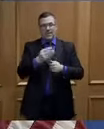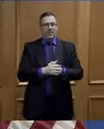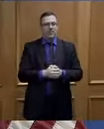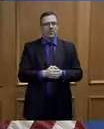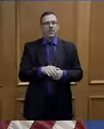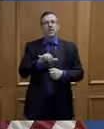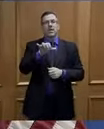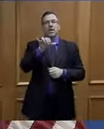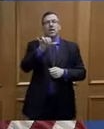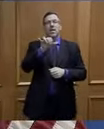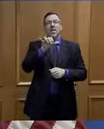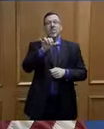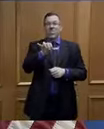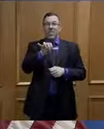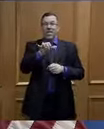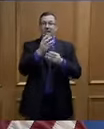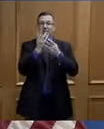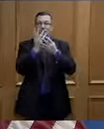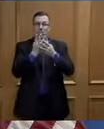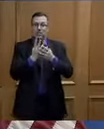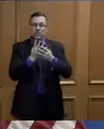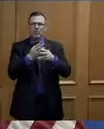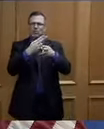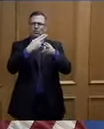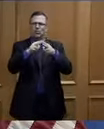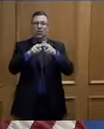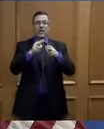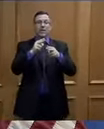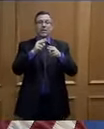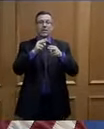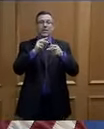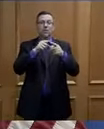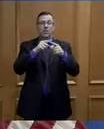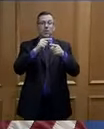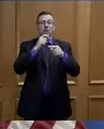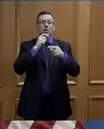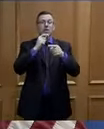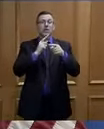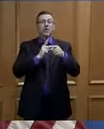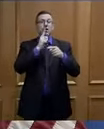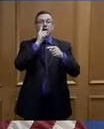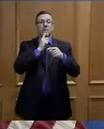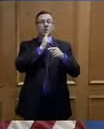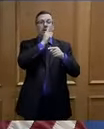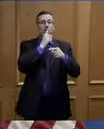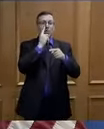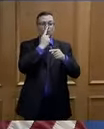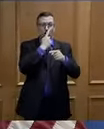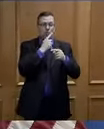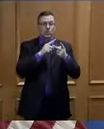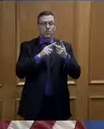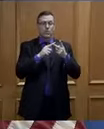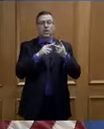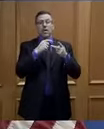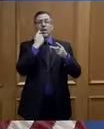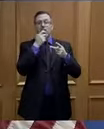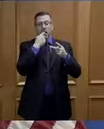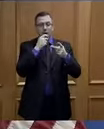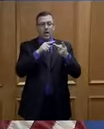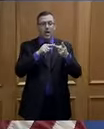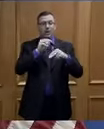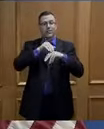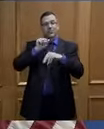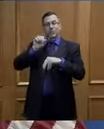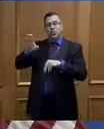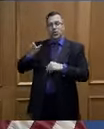of a 45-minute to an hour-long turnaround time at the point of care, instead of having to swab, send off to a lab, and come